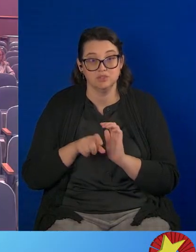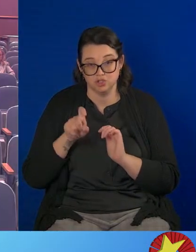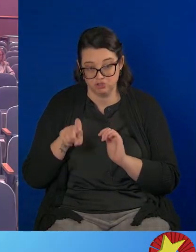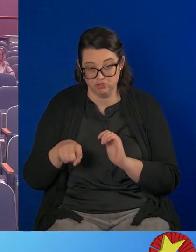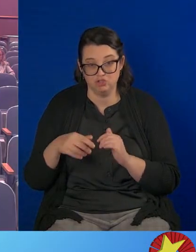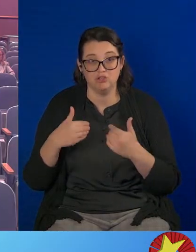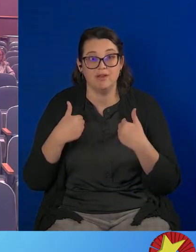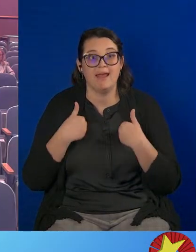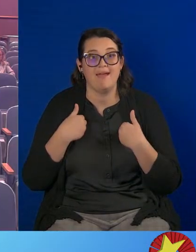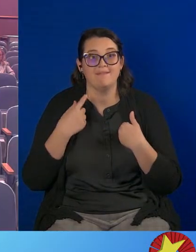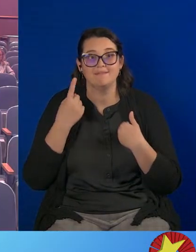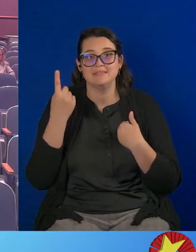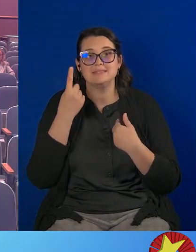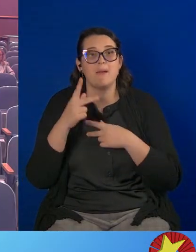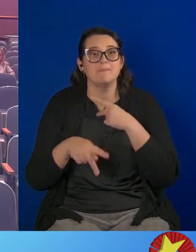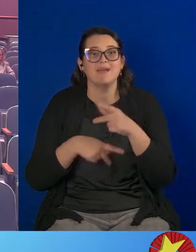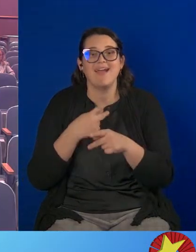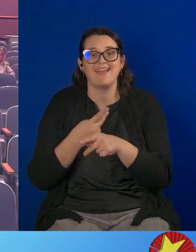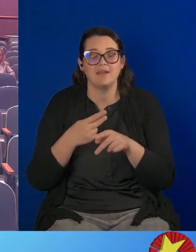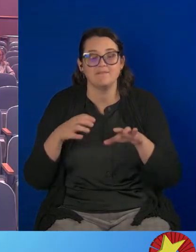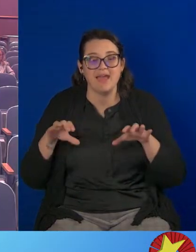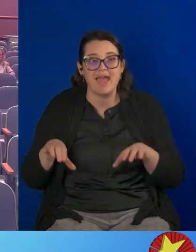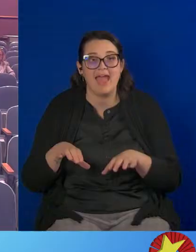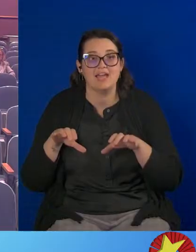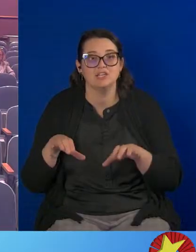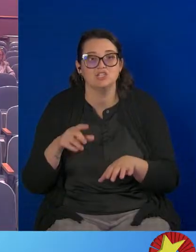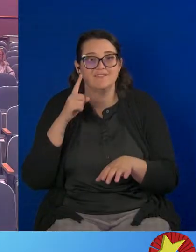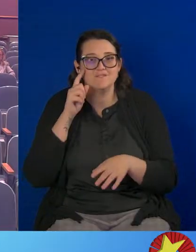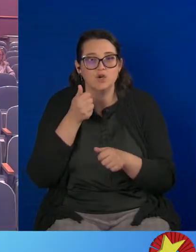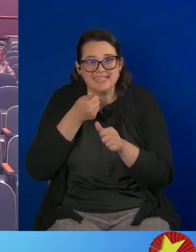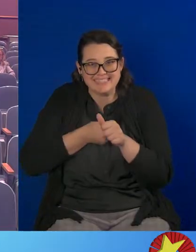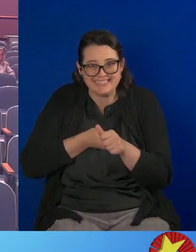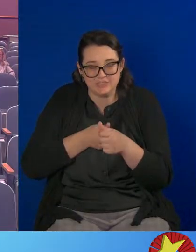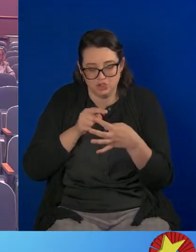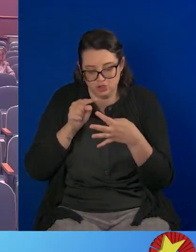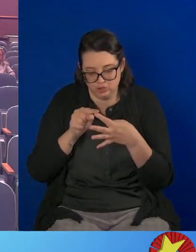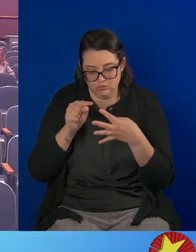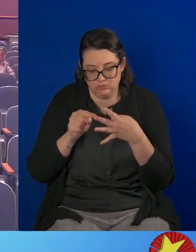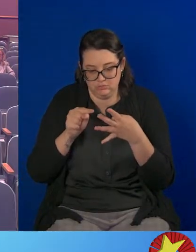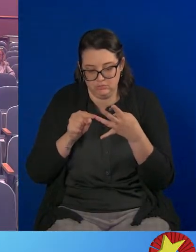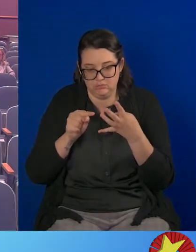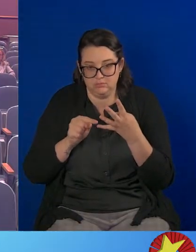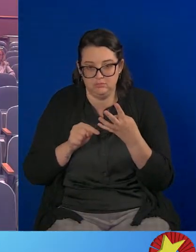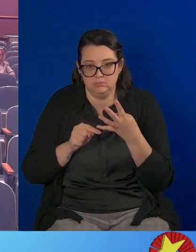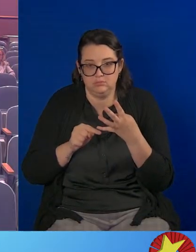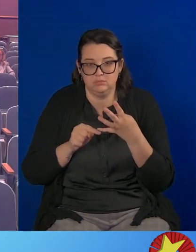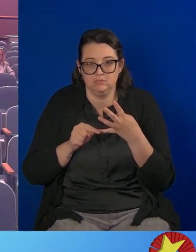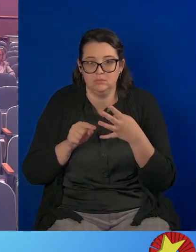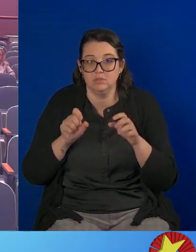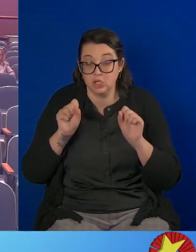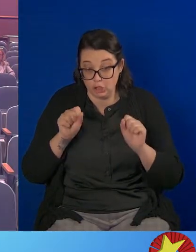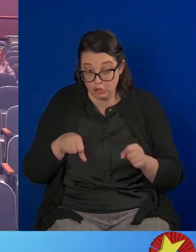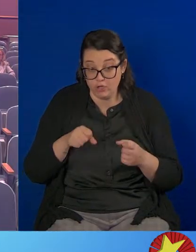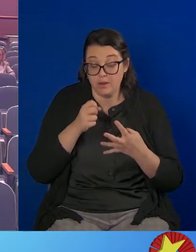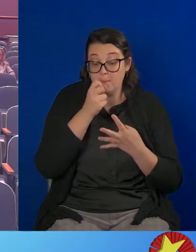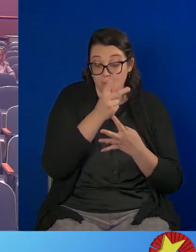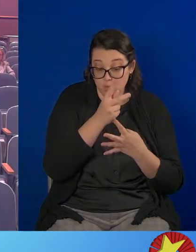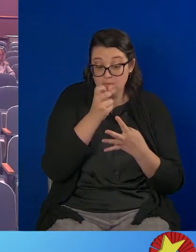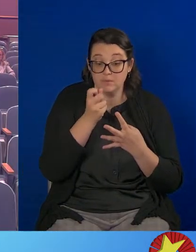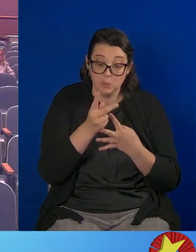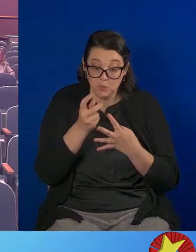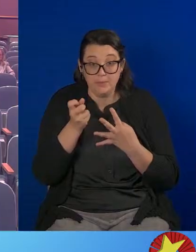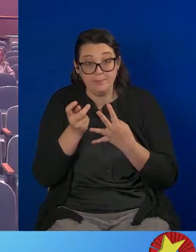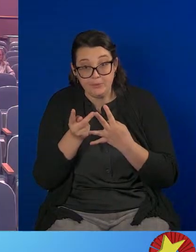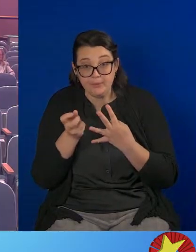of action taken on each. And so the action could be to approve them